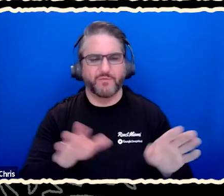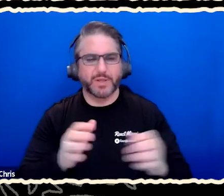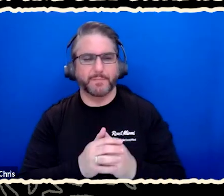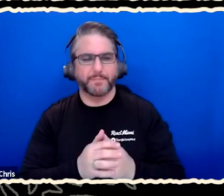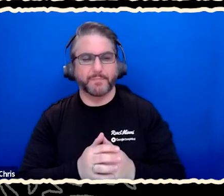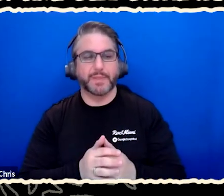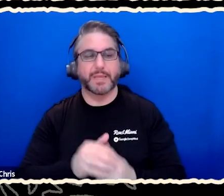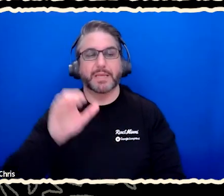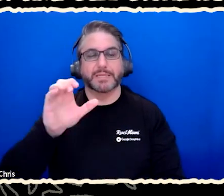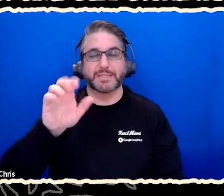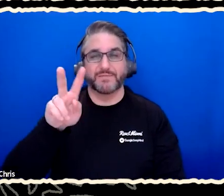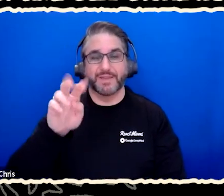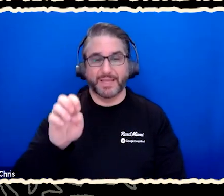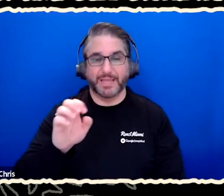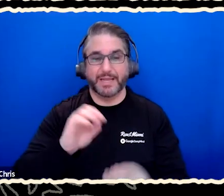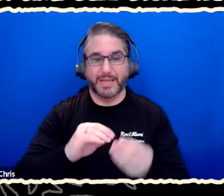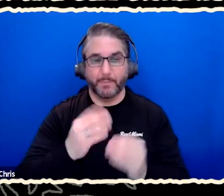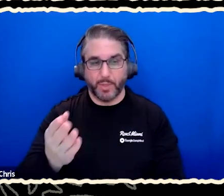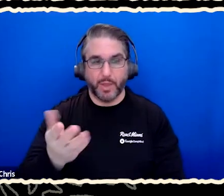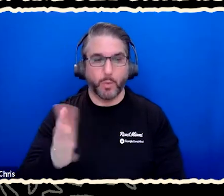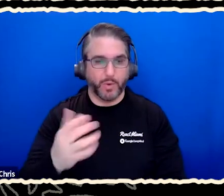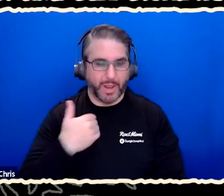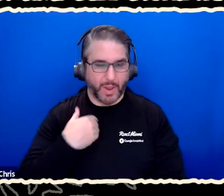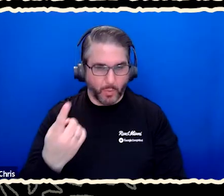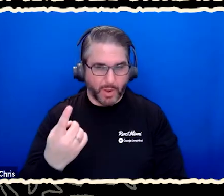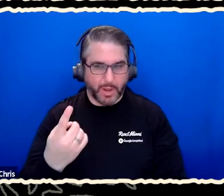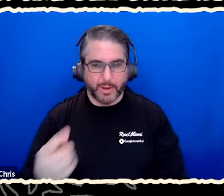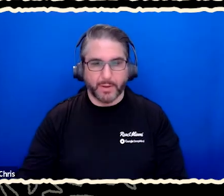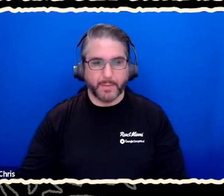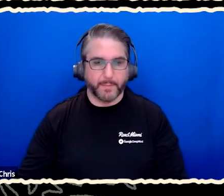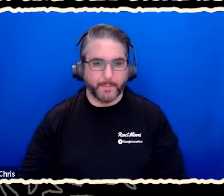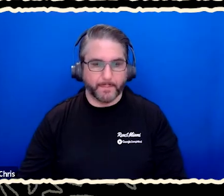CVE number as well, so we already had one of those.